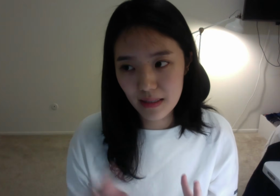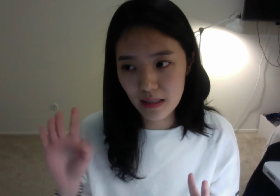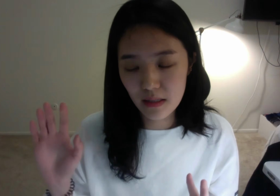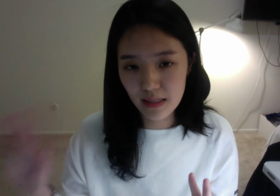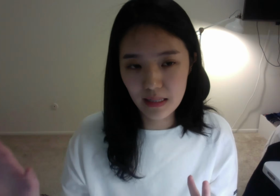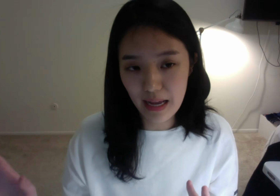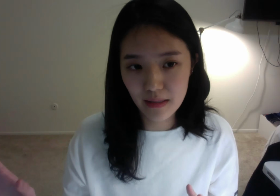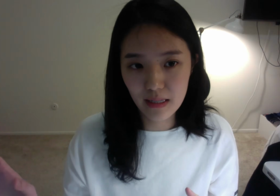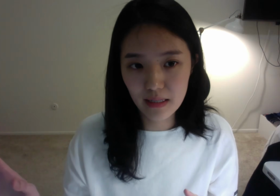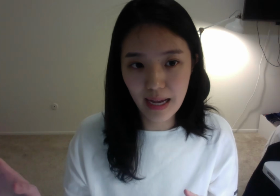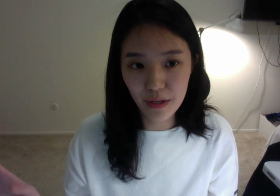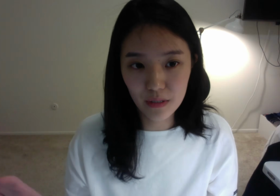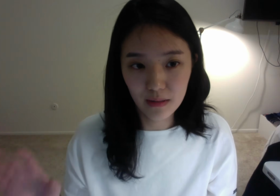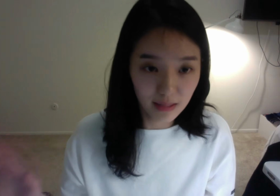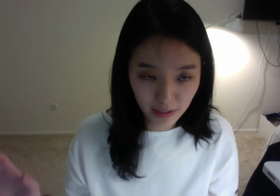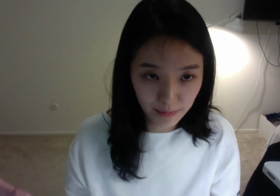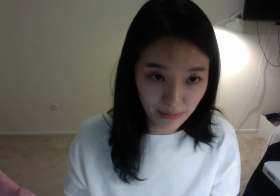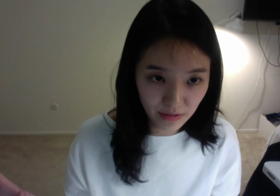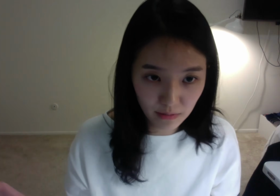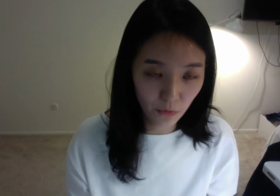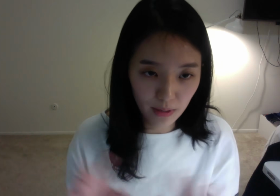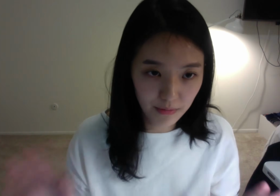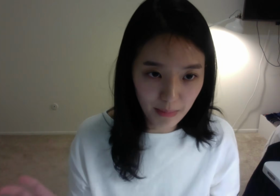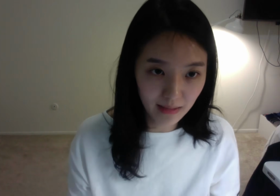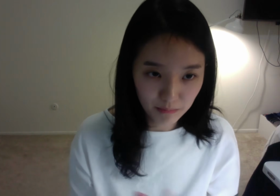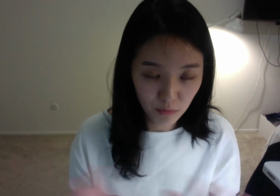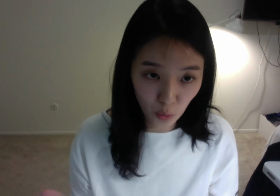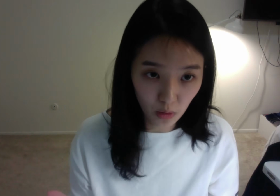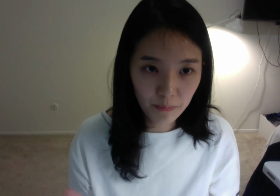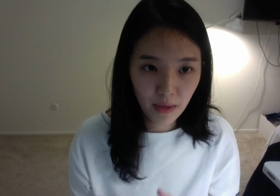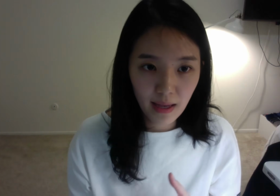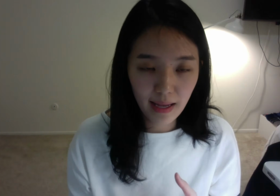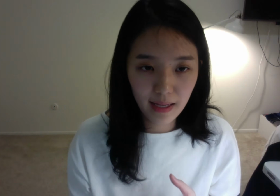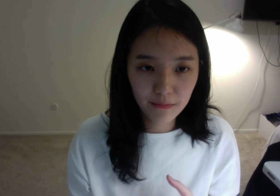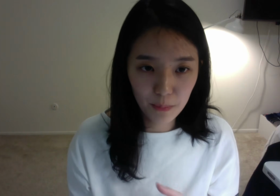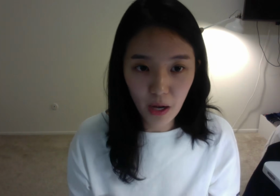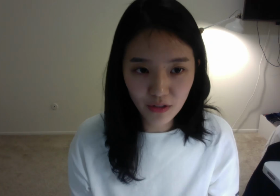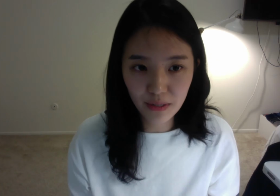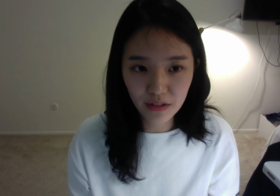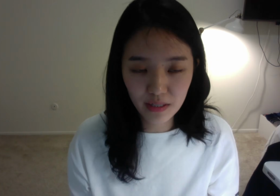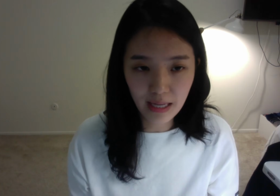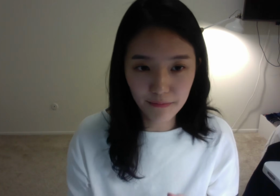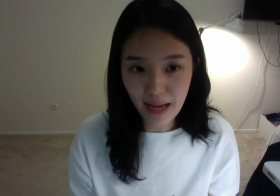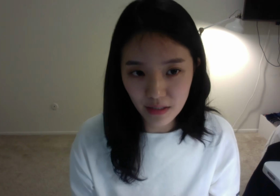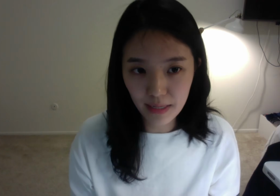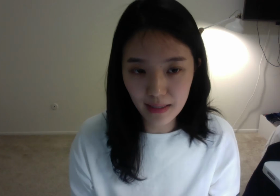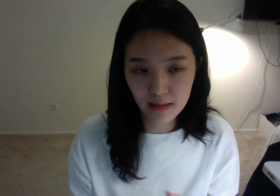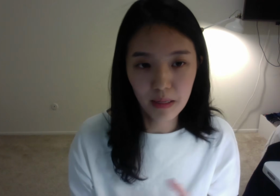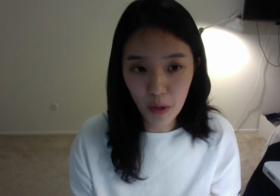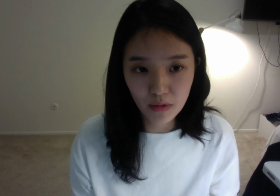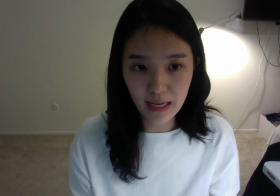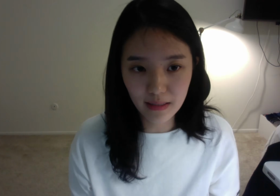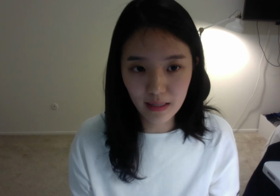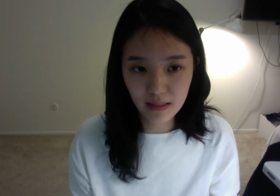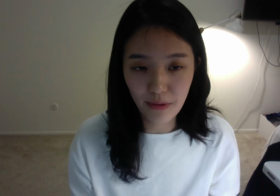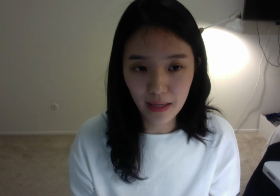thing is, since this analysis, I use linear regression for the main tool. And for posturation at fast rates,